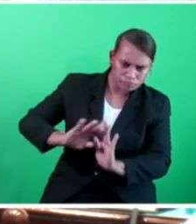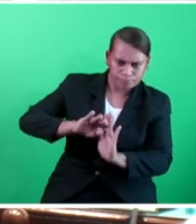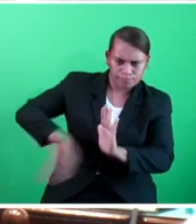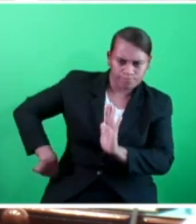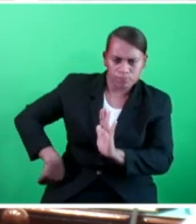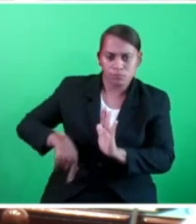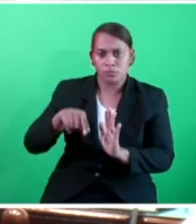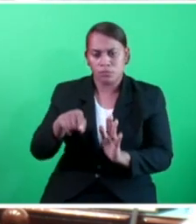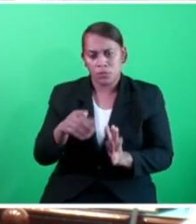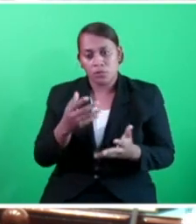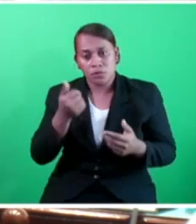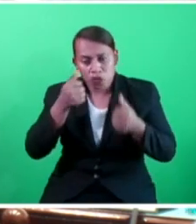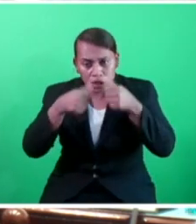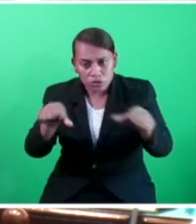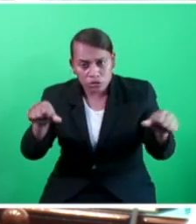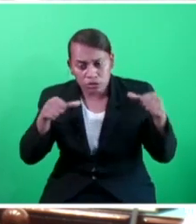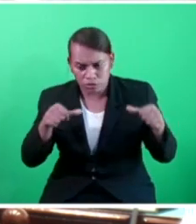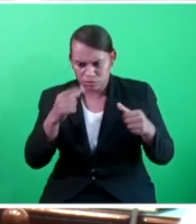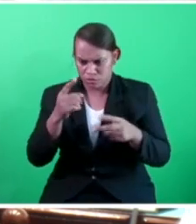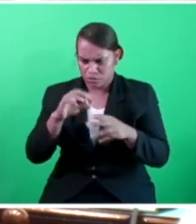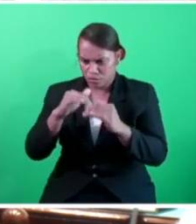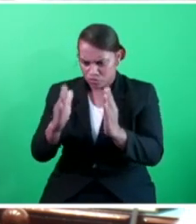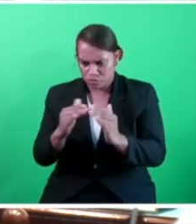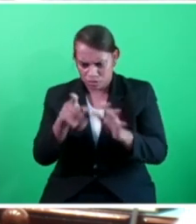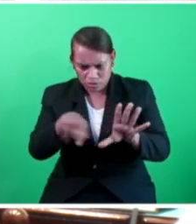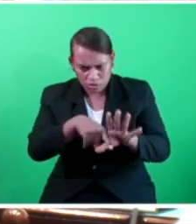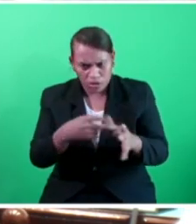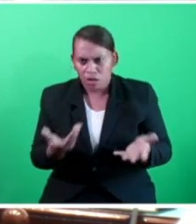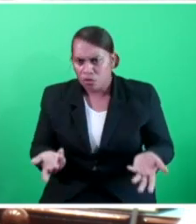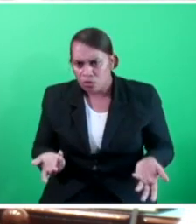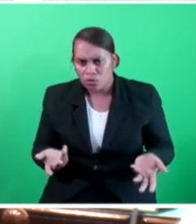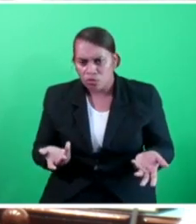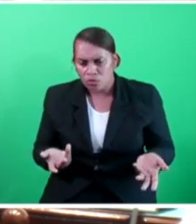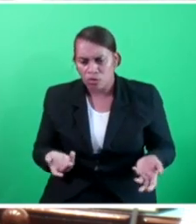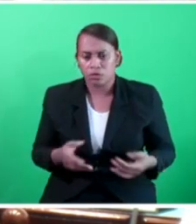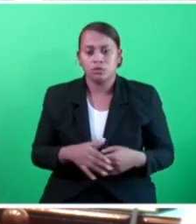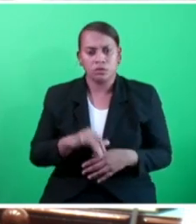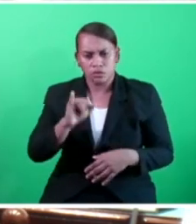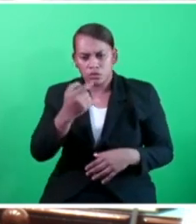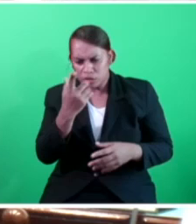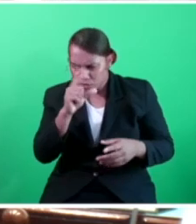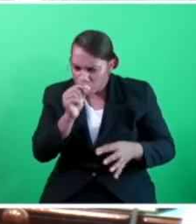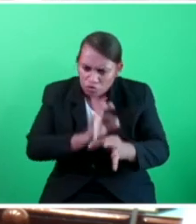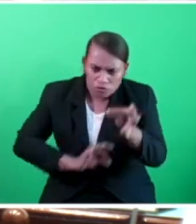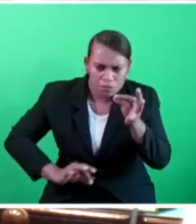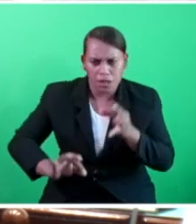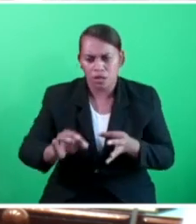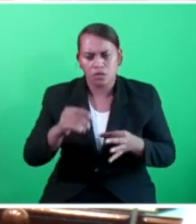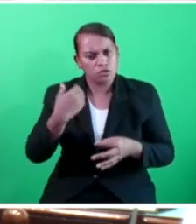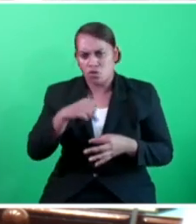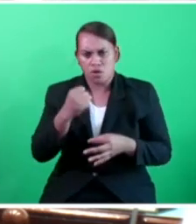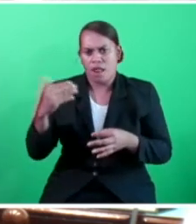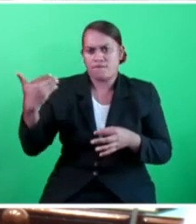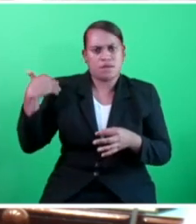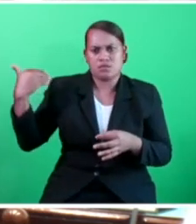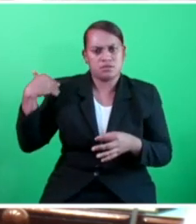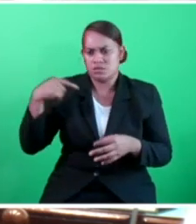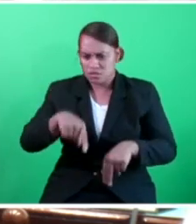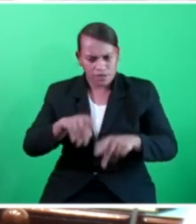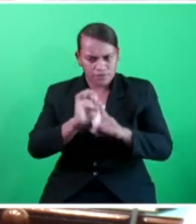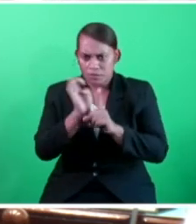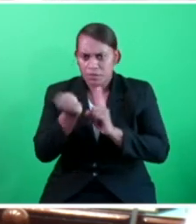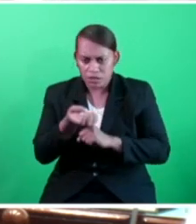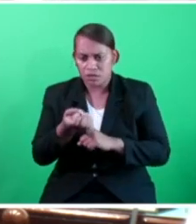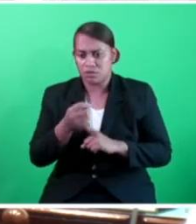or whether they are substitutes which are less or has no harm on the health and environment. Mr. Speaker, we gave 3